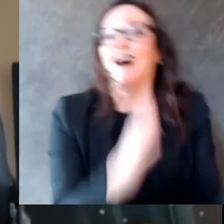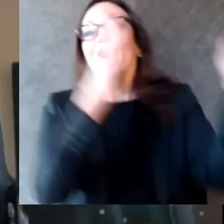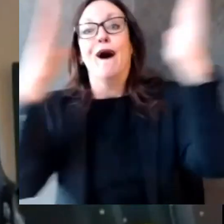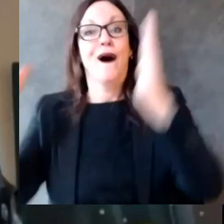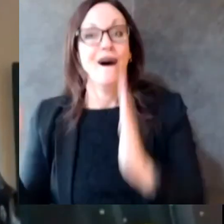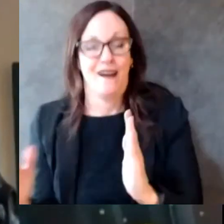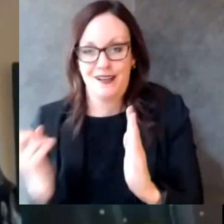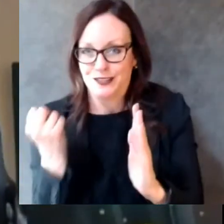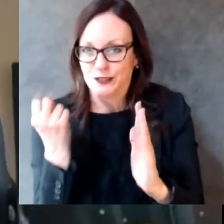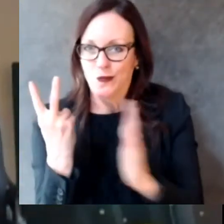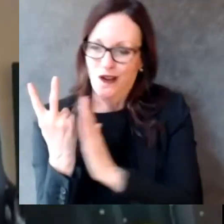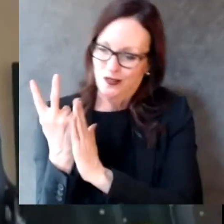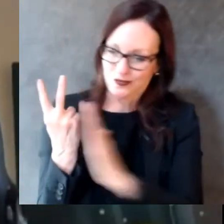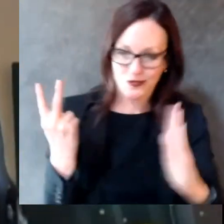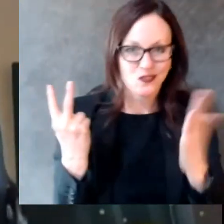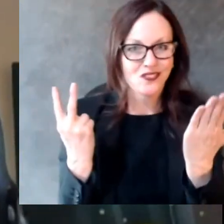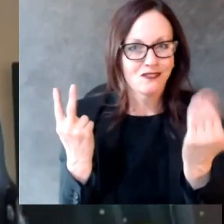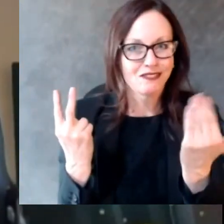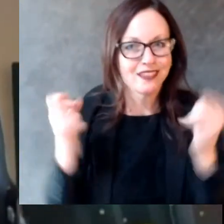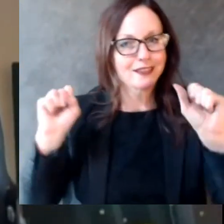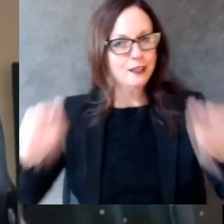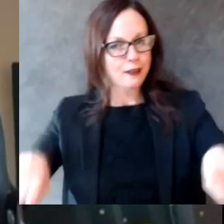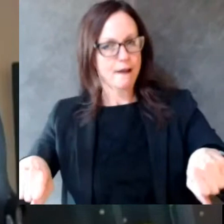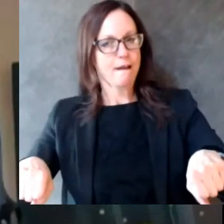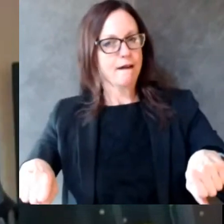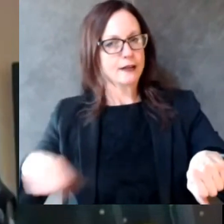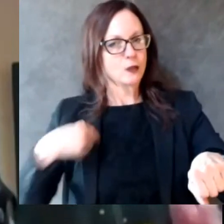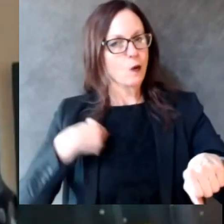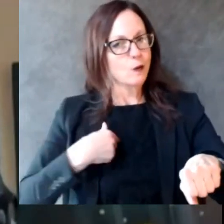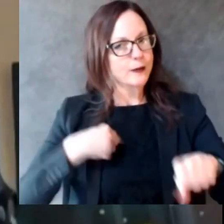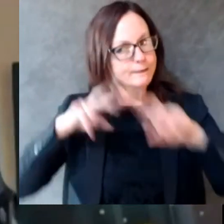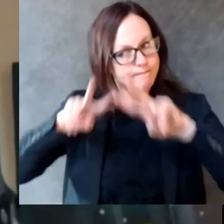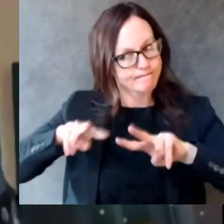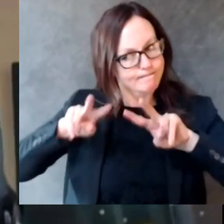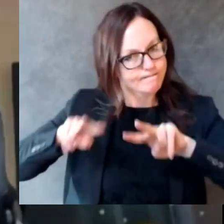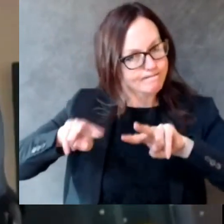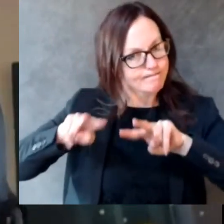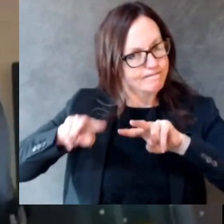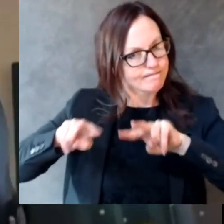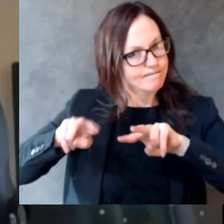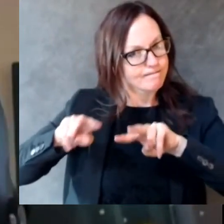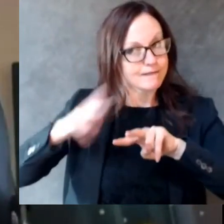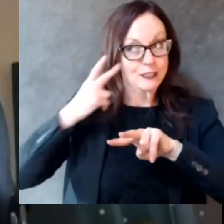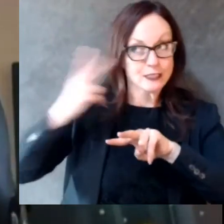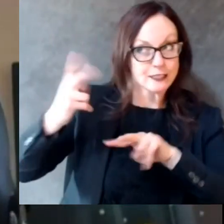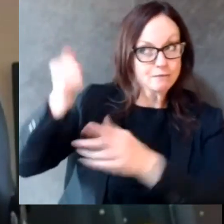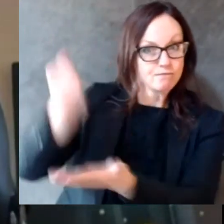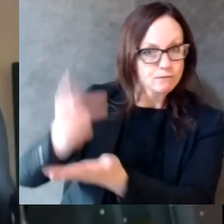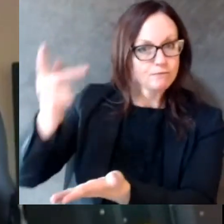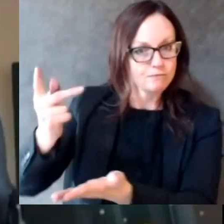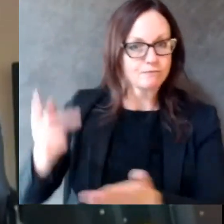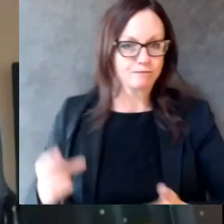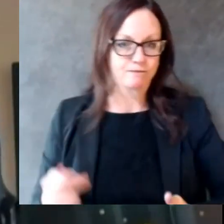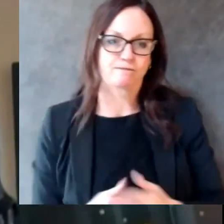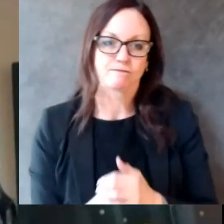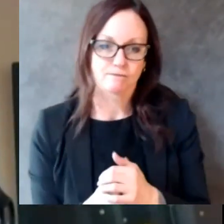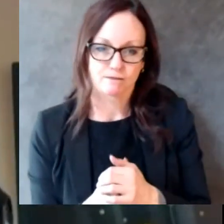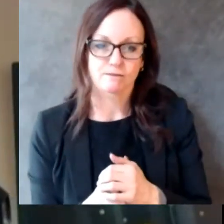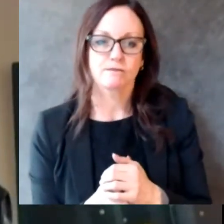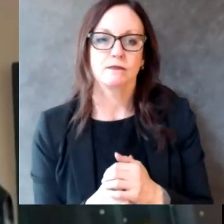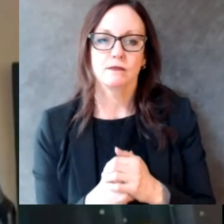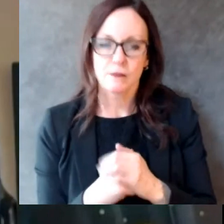it. And I'm going to turn to Dr. Westergaard, but as he has described and we have demonstrated on our